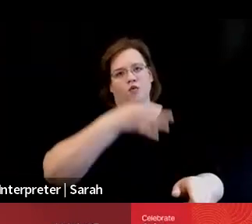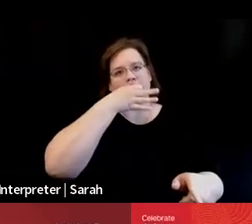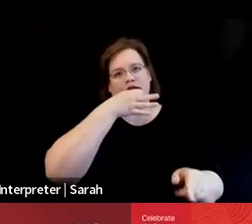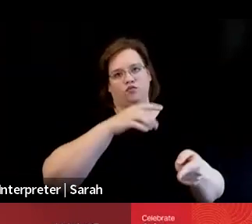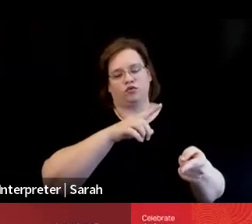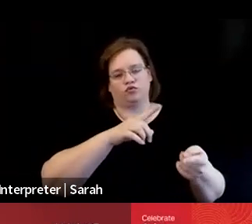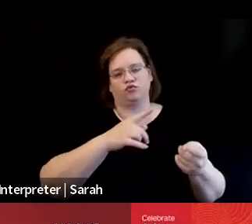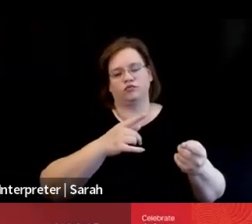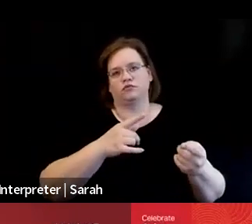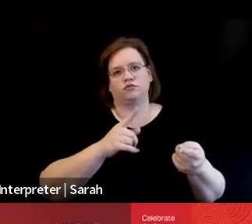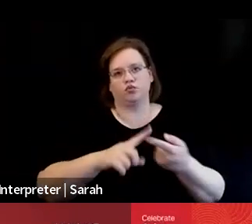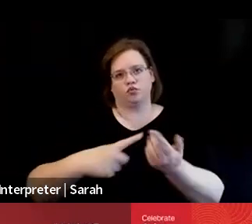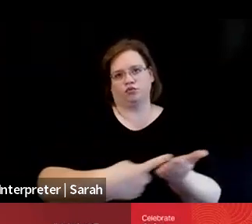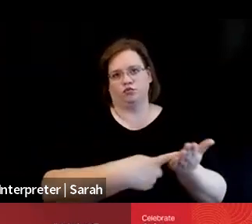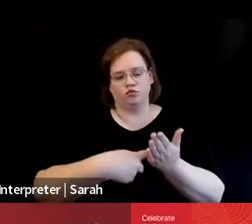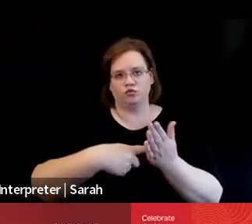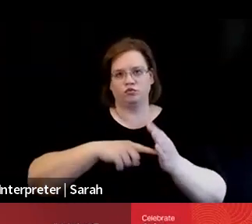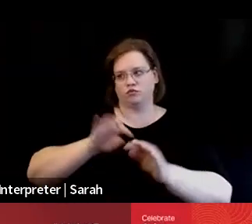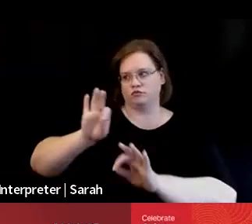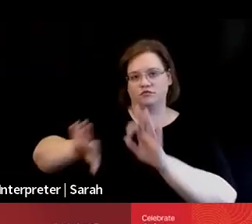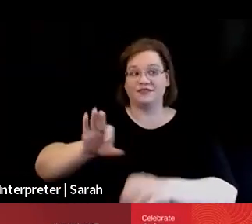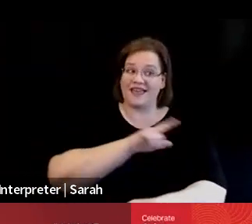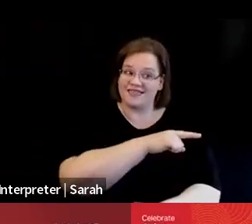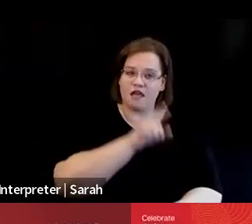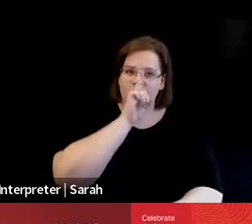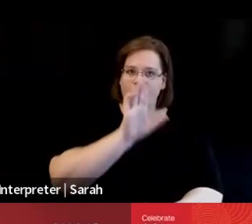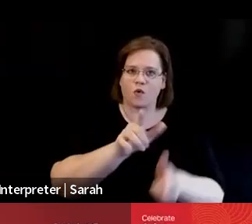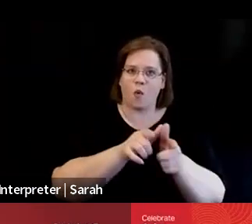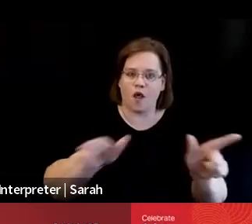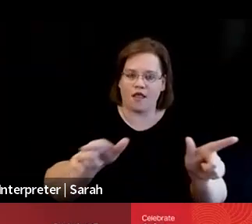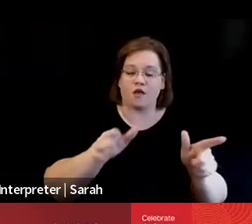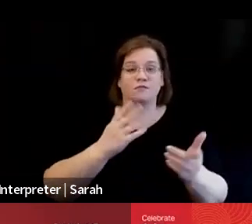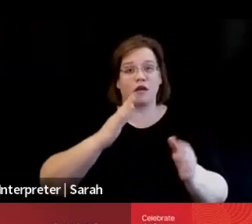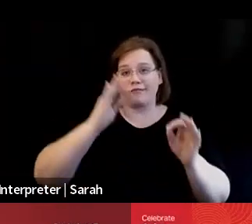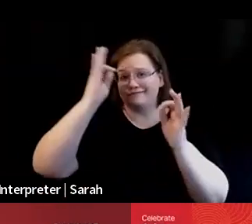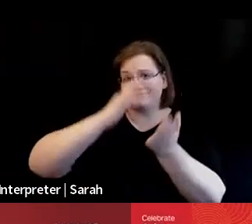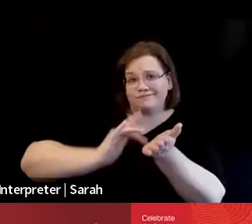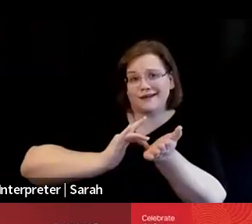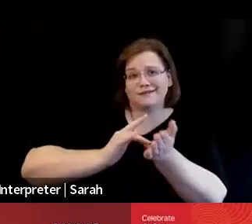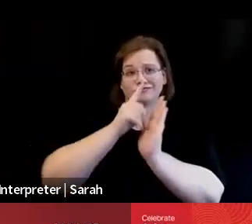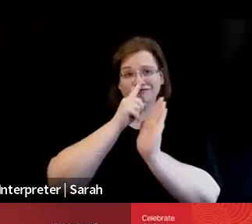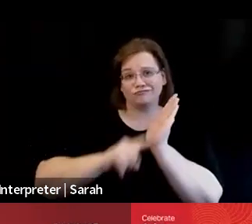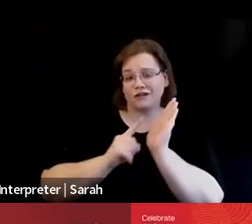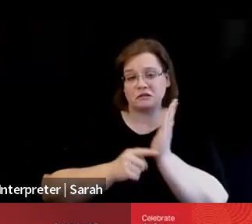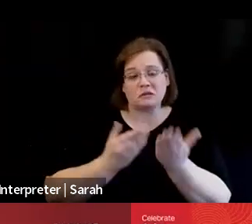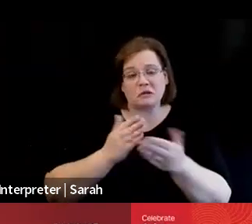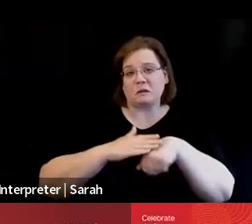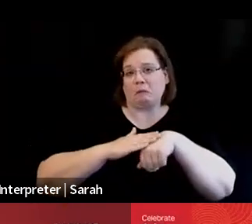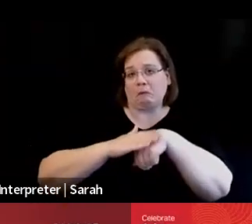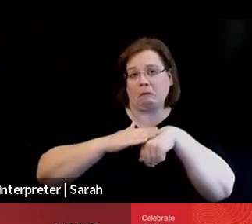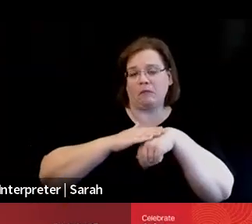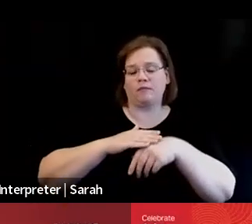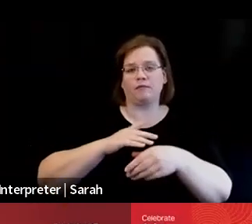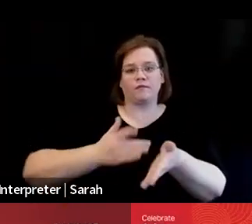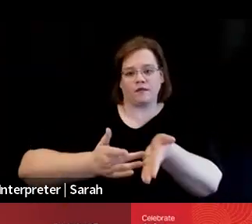point earlier, they are your language experts. They might not know medicine, they might not know research, they might not know